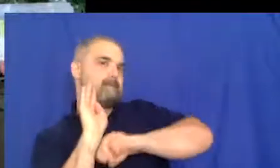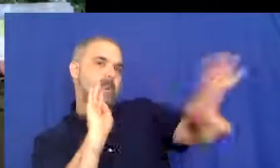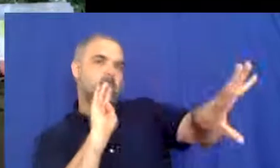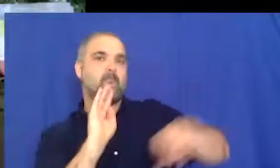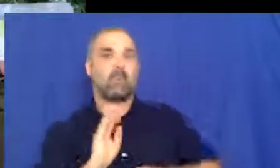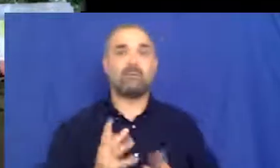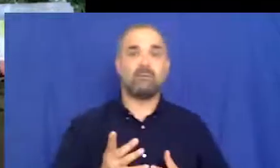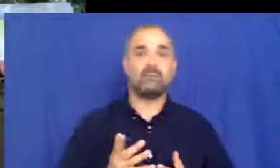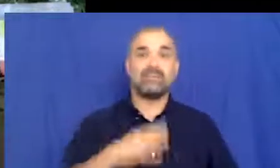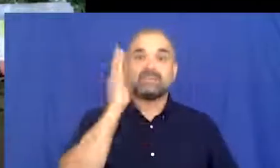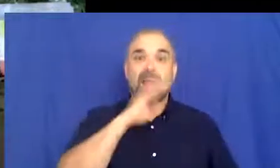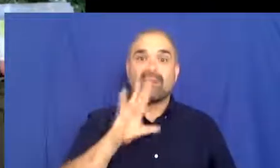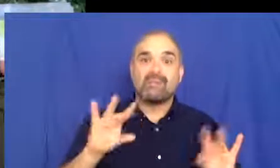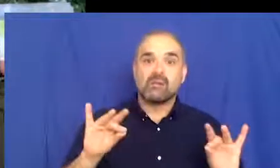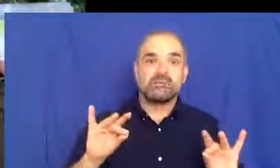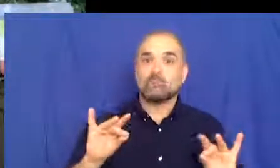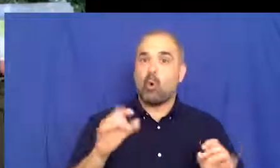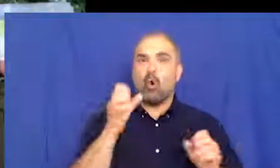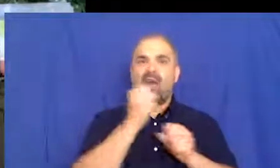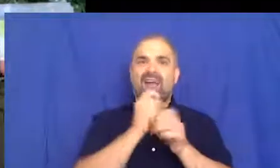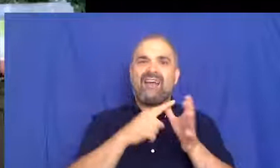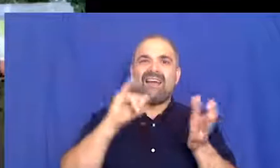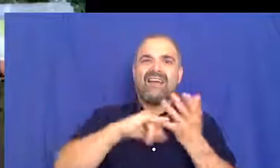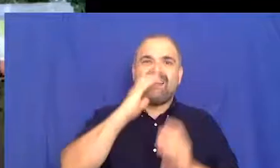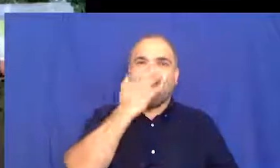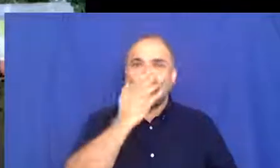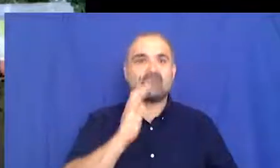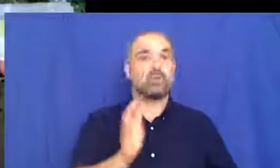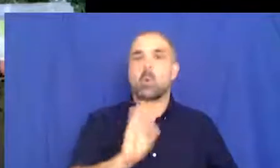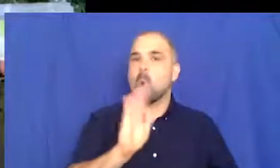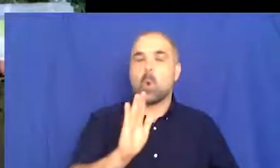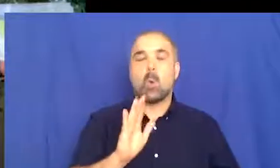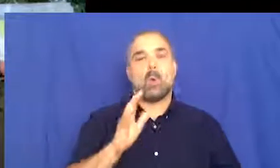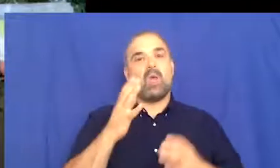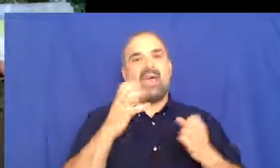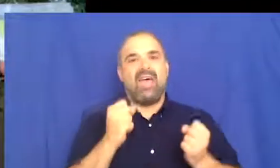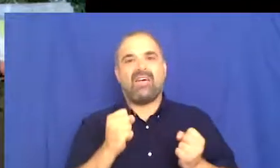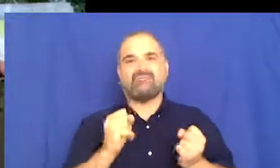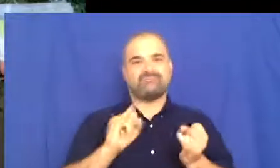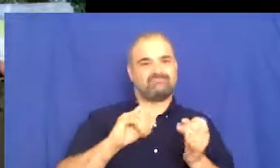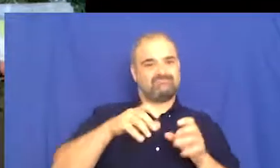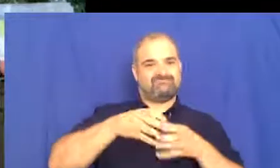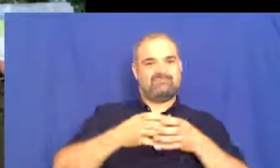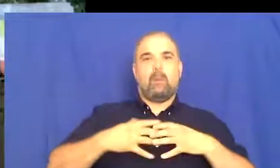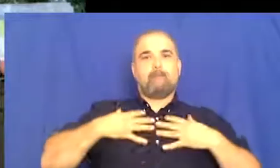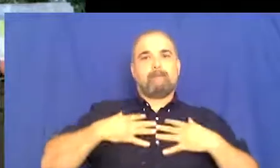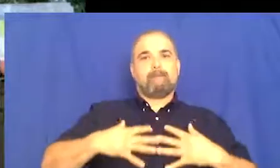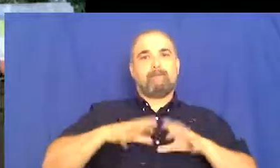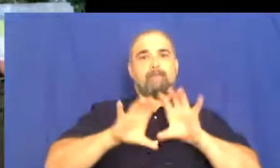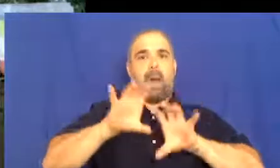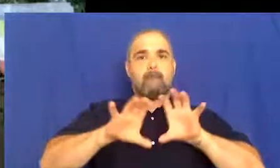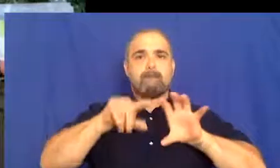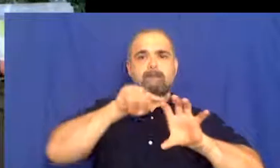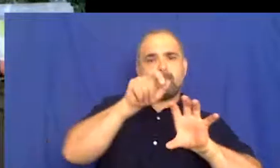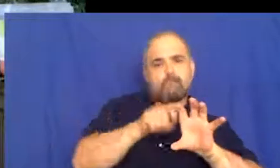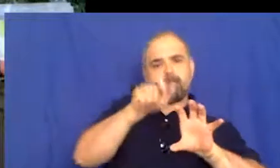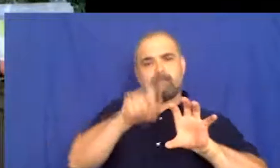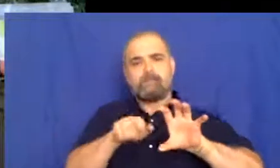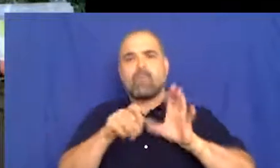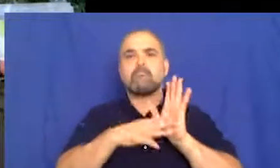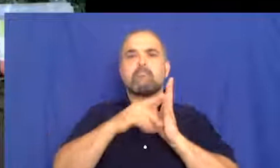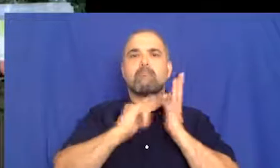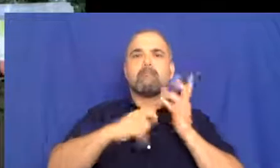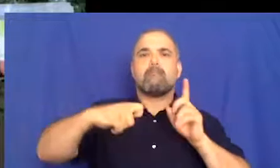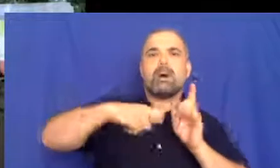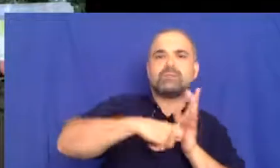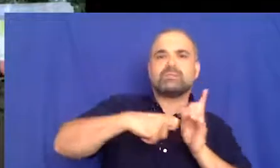Okay? Now, it's not just a smelly spray, and it's not a gas. So she's got musk and scent glands in her bottom. She's got 2, one on